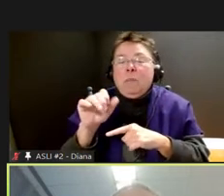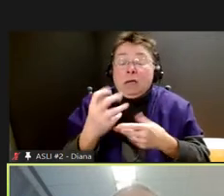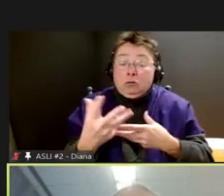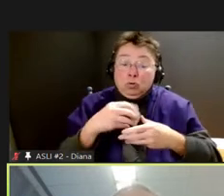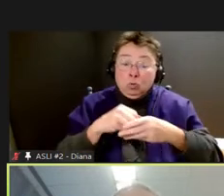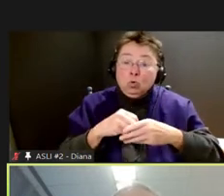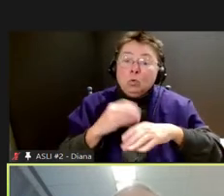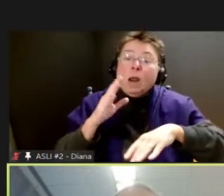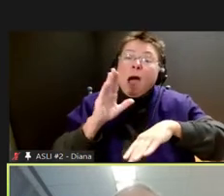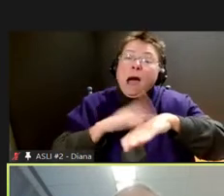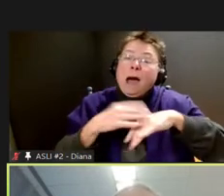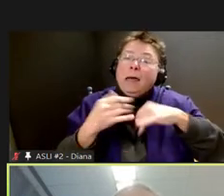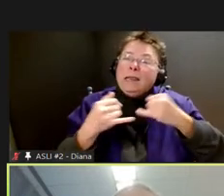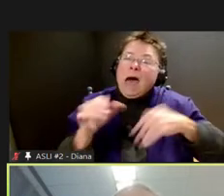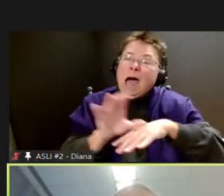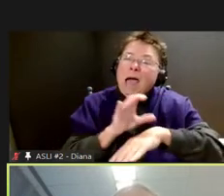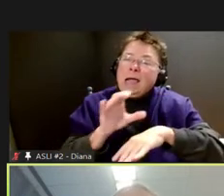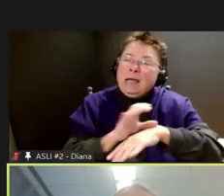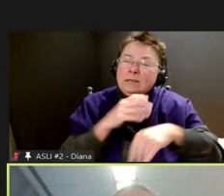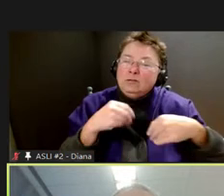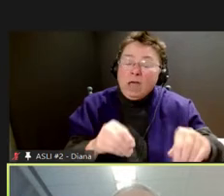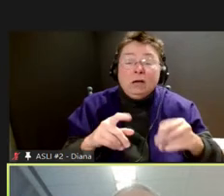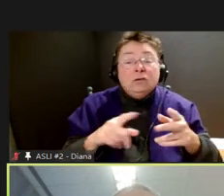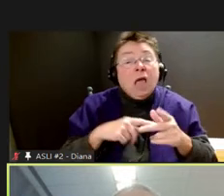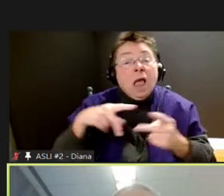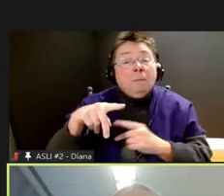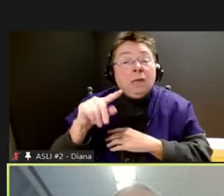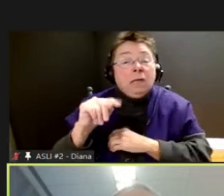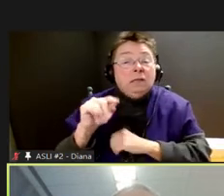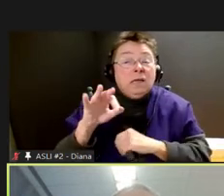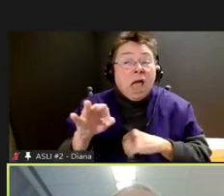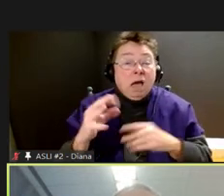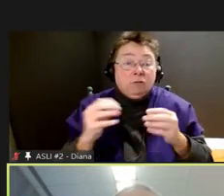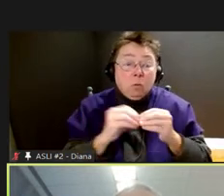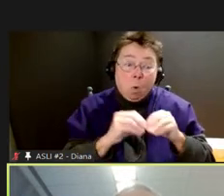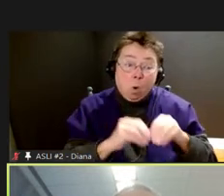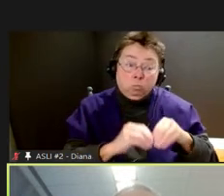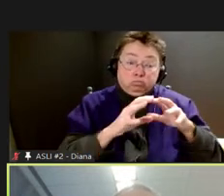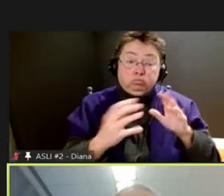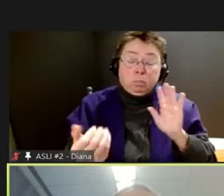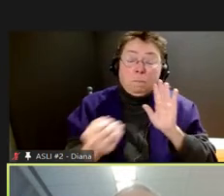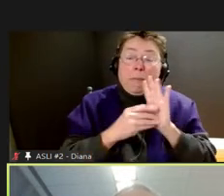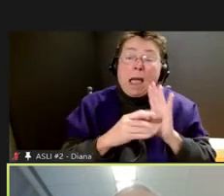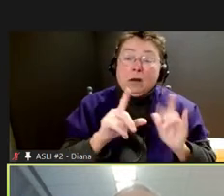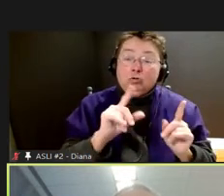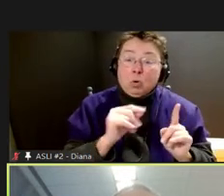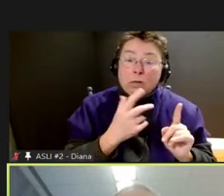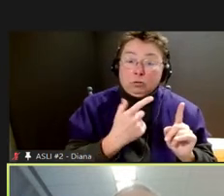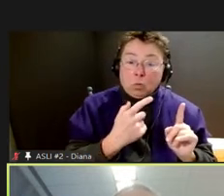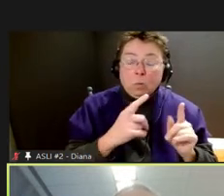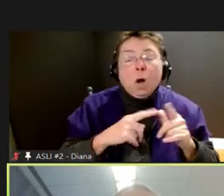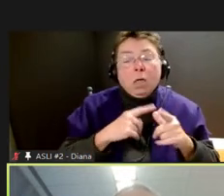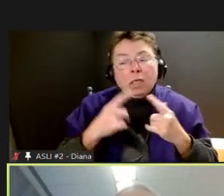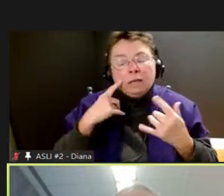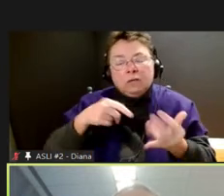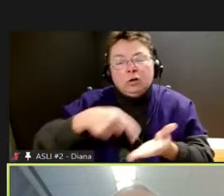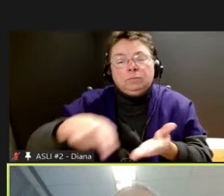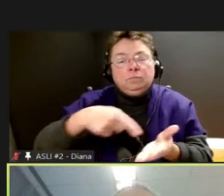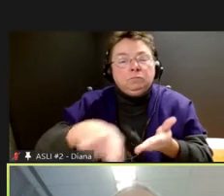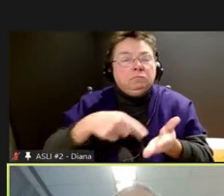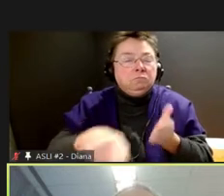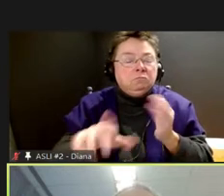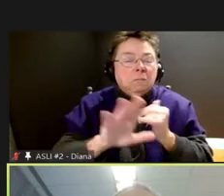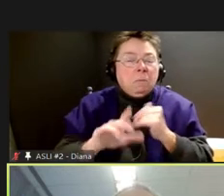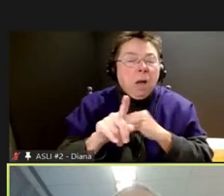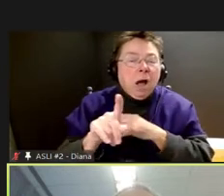sales, as well as PTF being fully restored in 2021. And then the expenses are estimated to be about